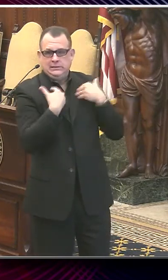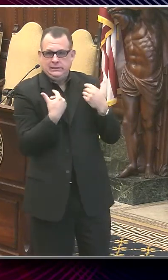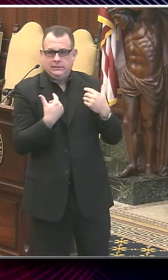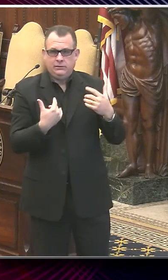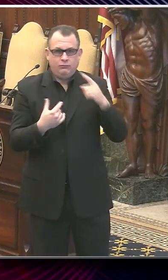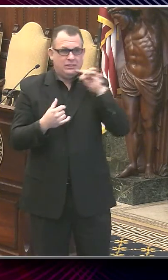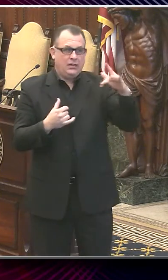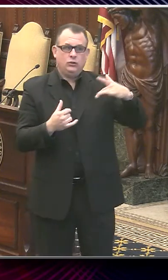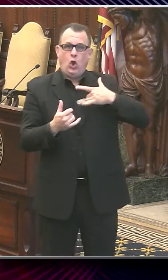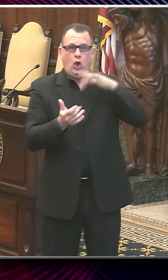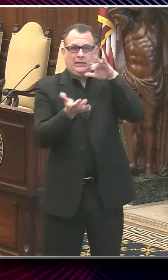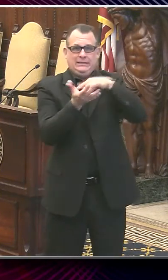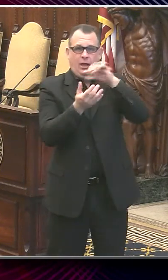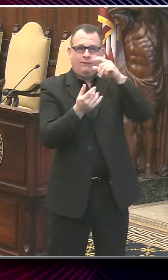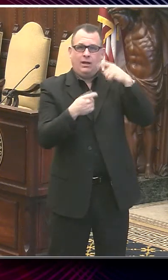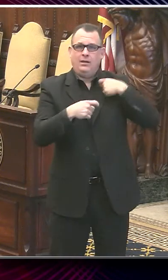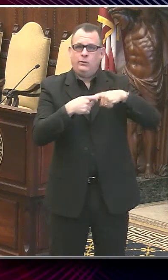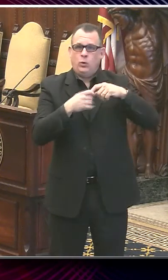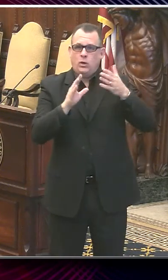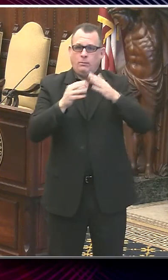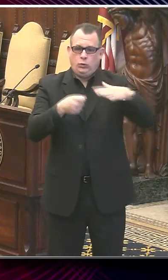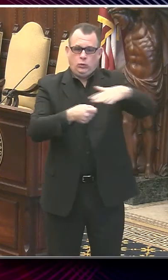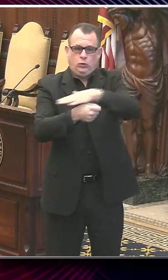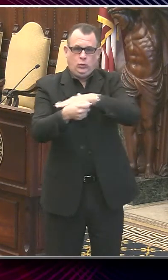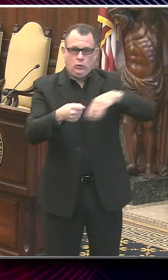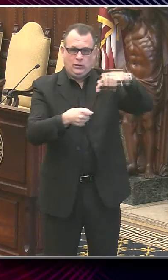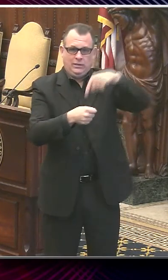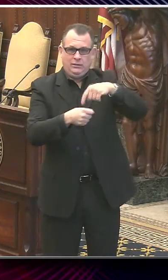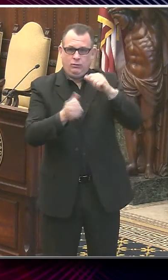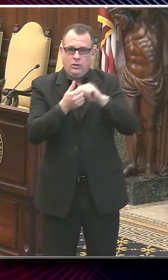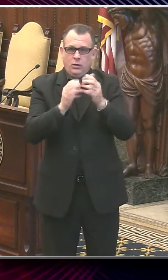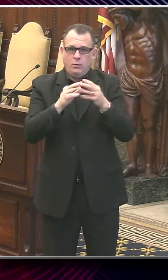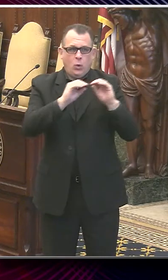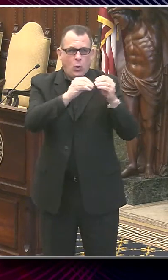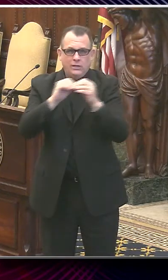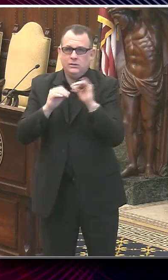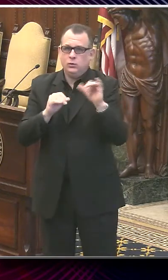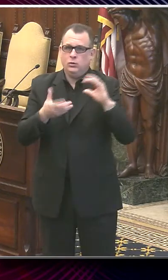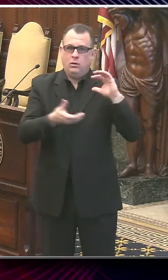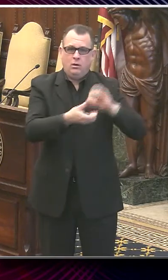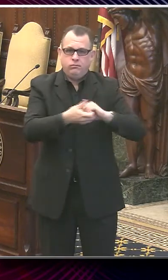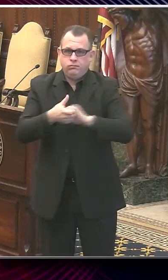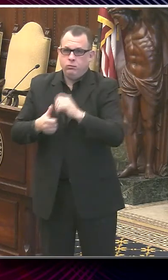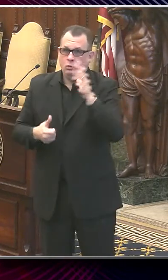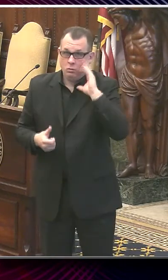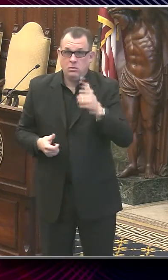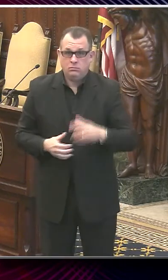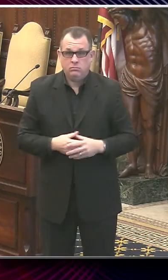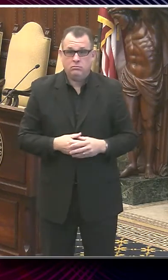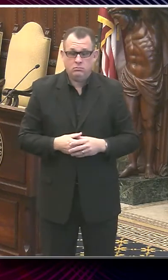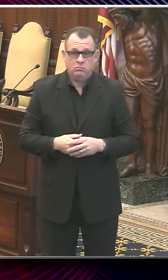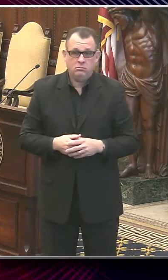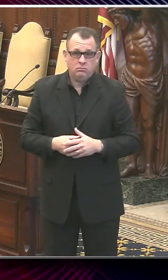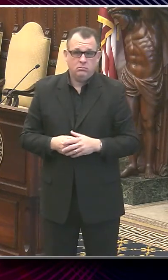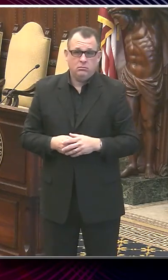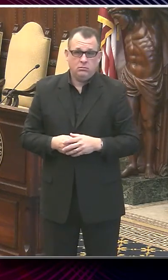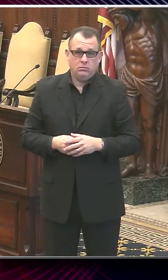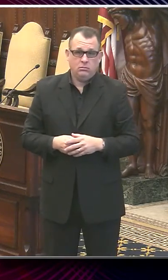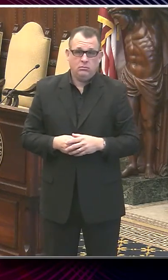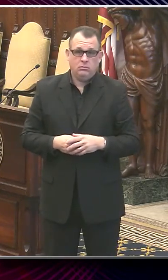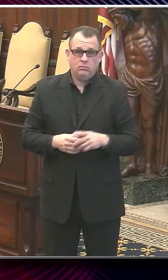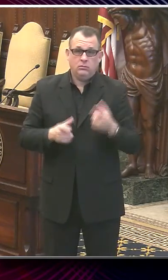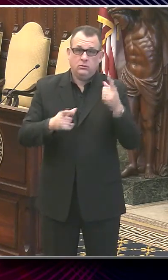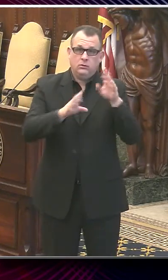populations in the city. And we will be working with community organizations and otherwise doing outreach. I'm not sure we're going to be able to go door to door, but we will be doing